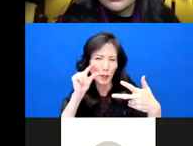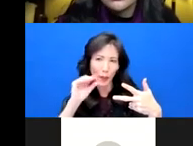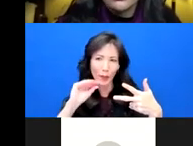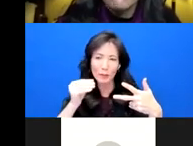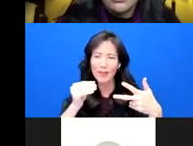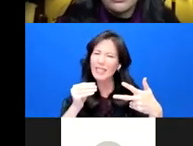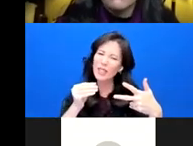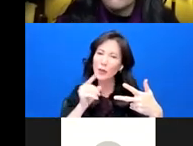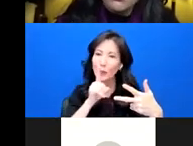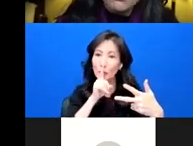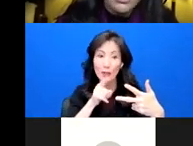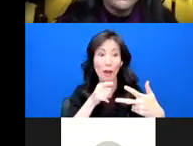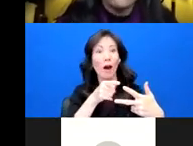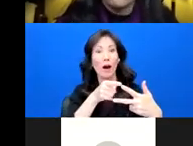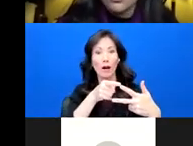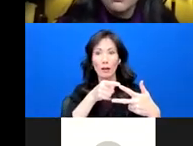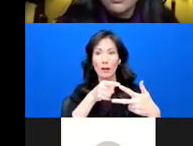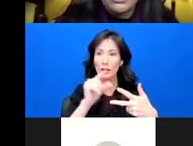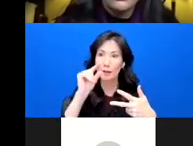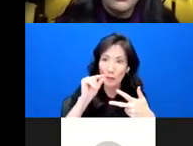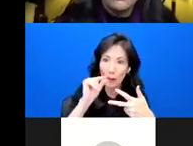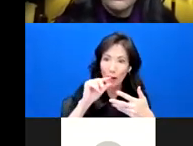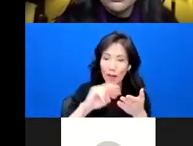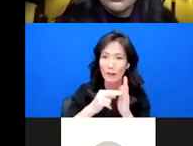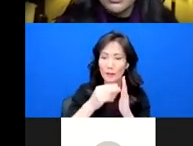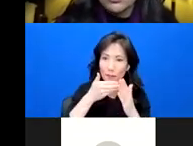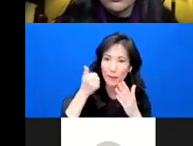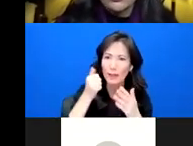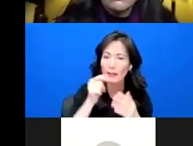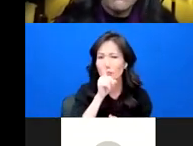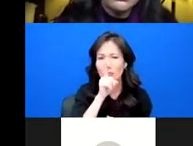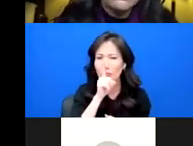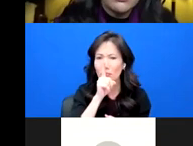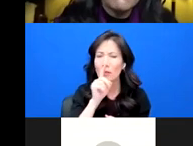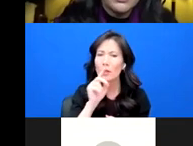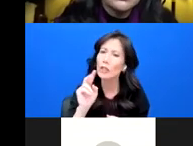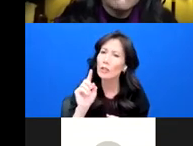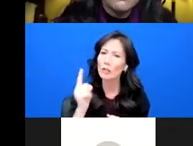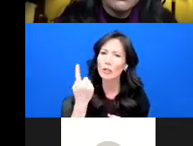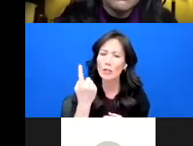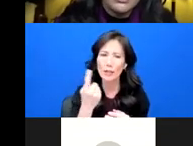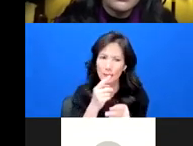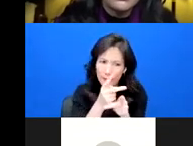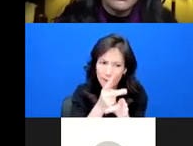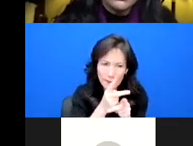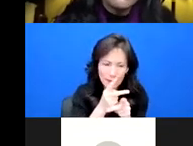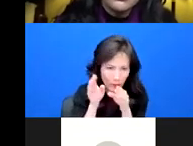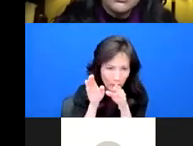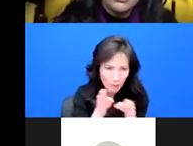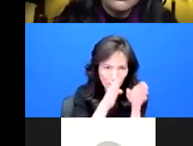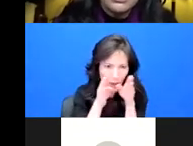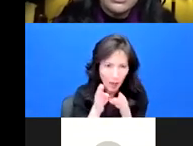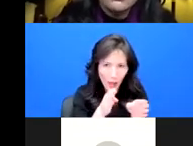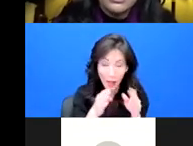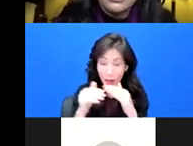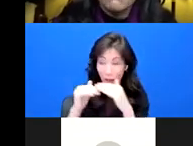doesn't necessarily make it a better plan or a worse plan. We're just making sure that for all these draft plans and the final plan, our number is